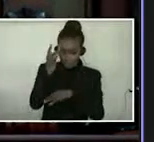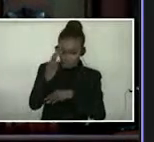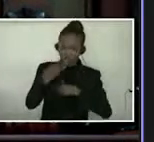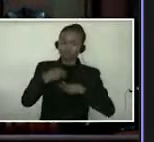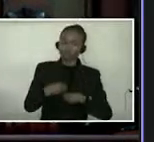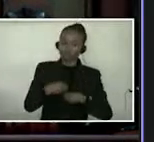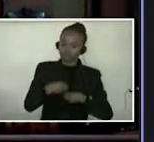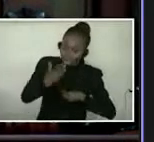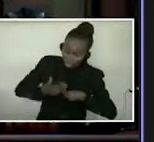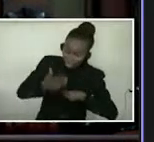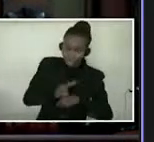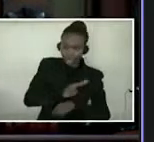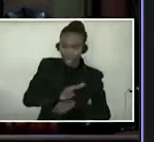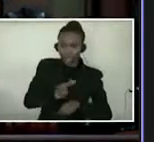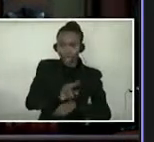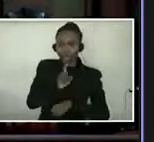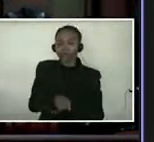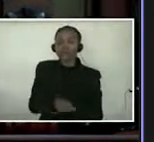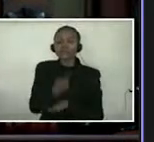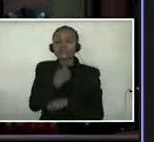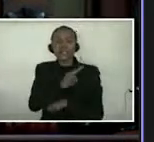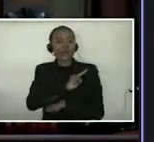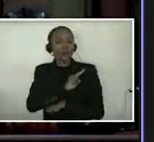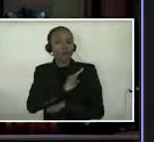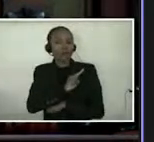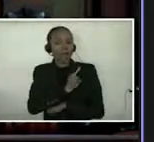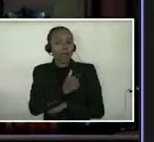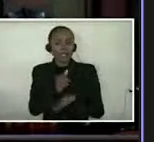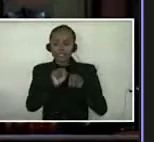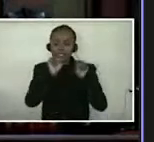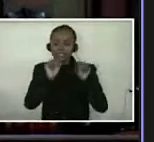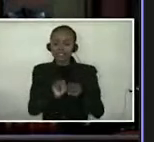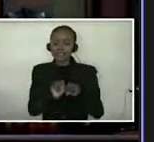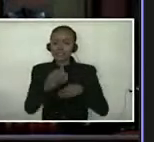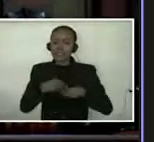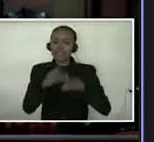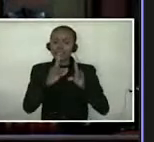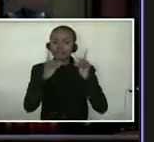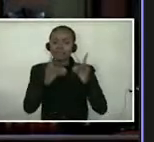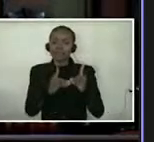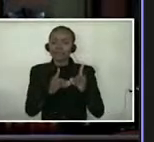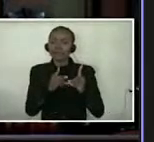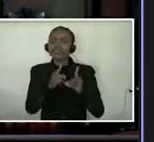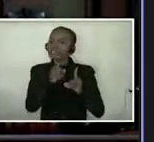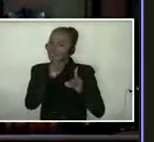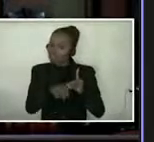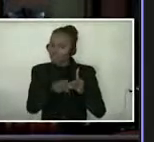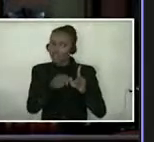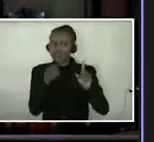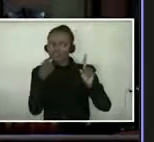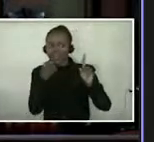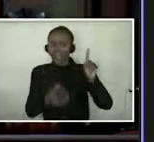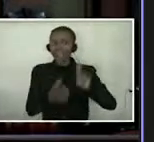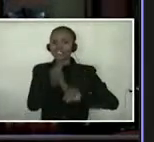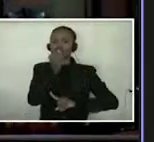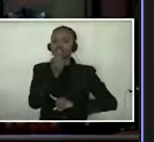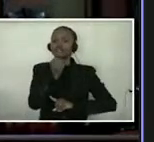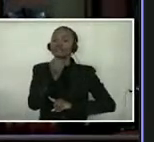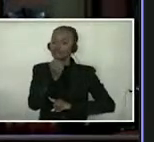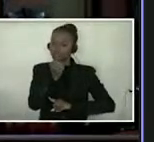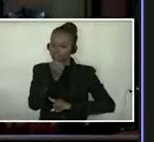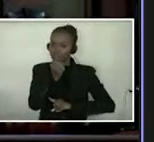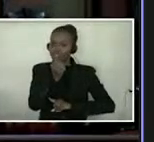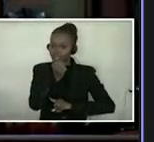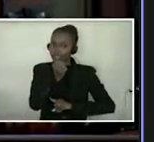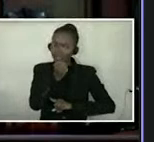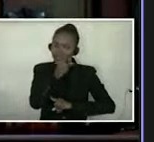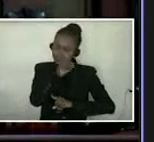in the life of systems within the department when they are being applied they should achieve balance between meeting objectives and the needs